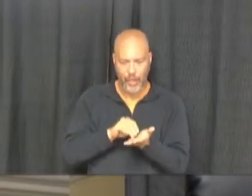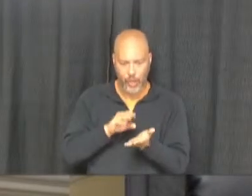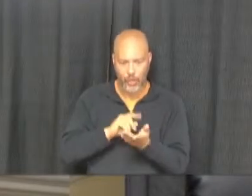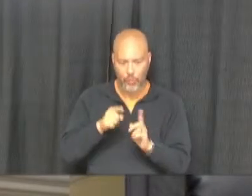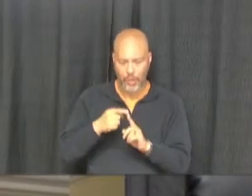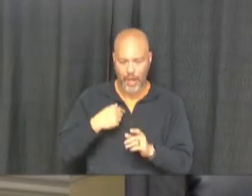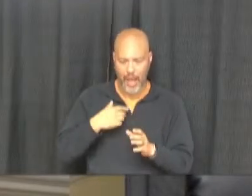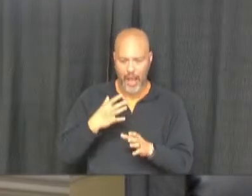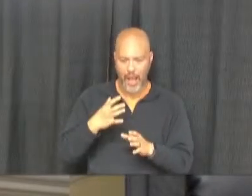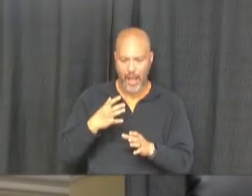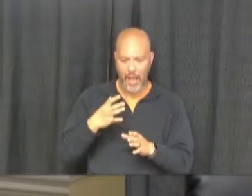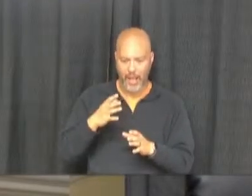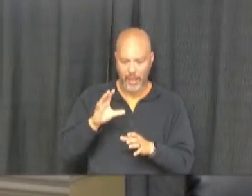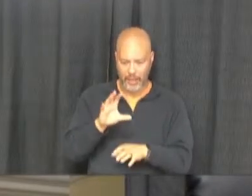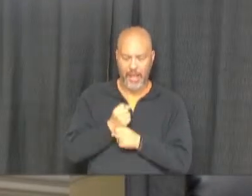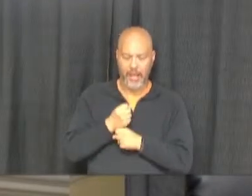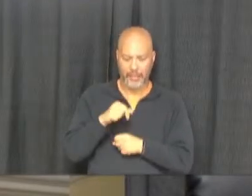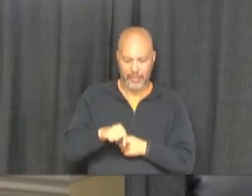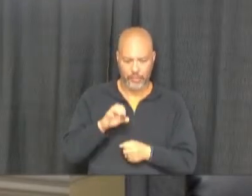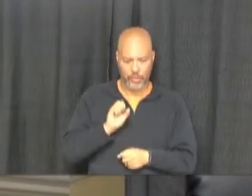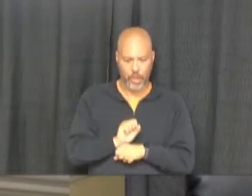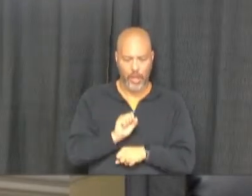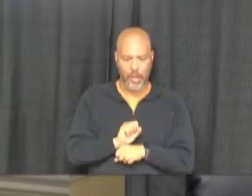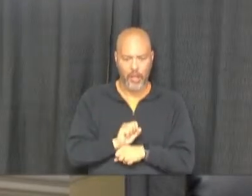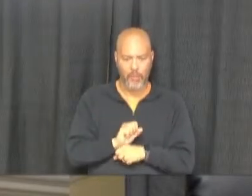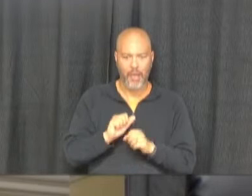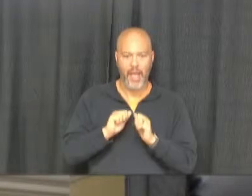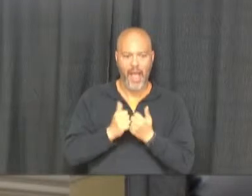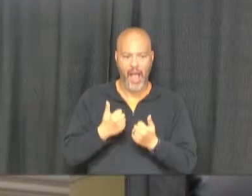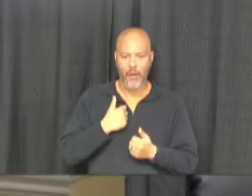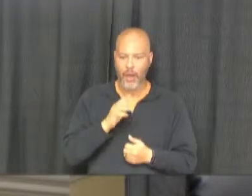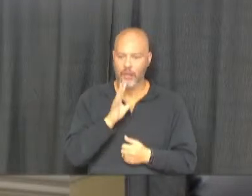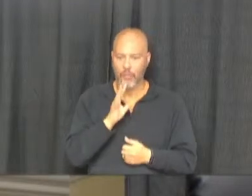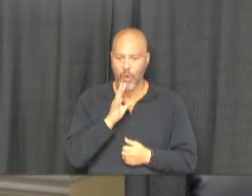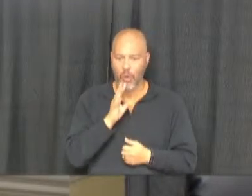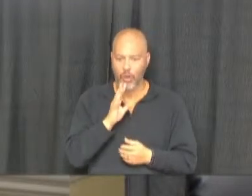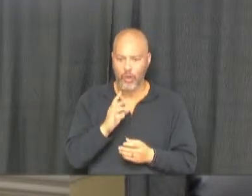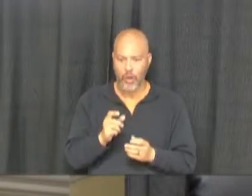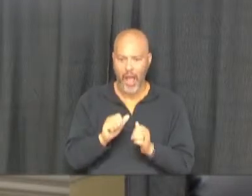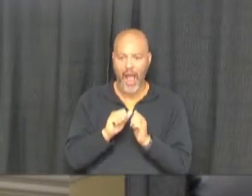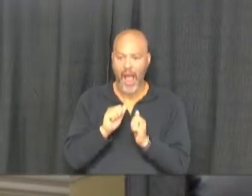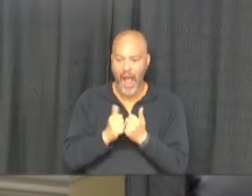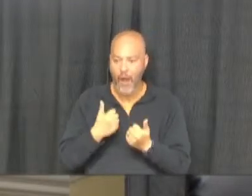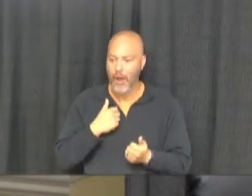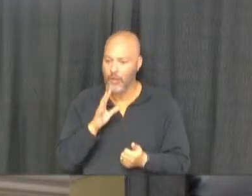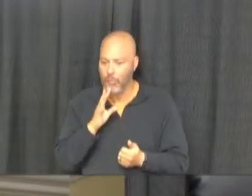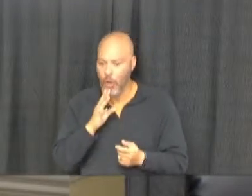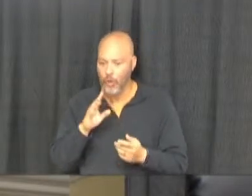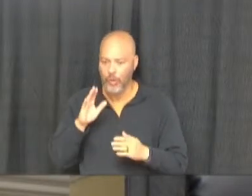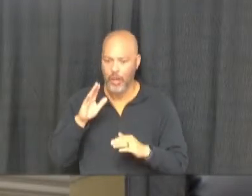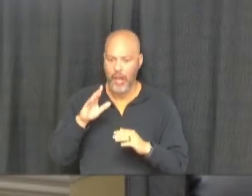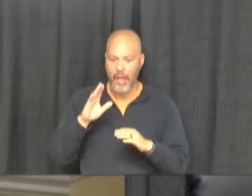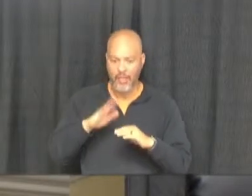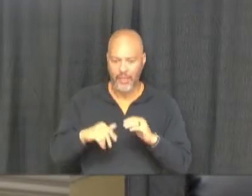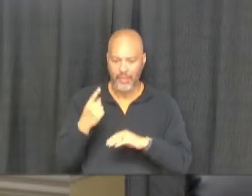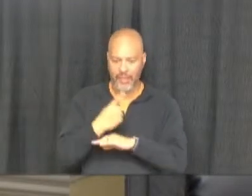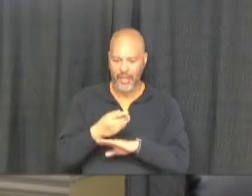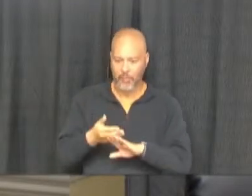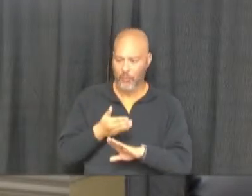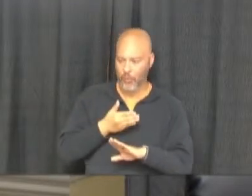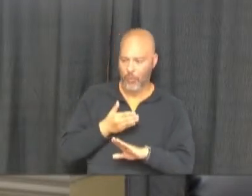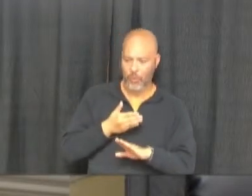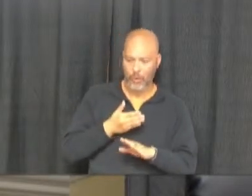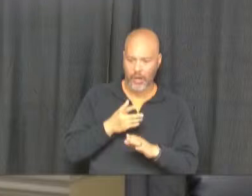was elected was how I spoke mattered more than the day before. And it was